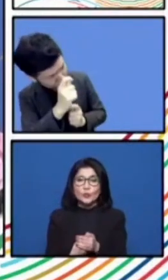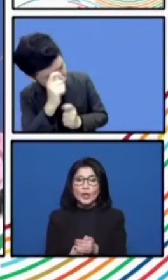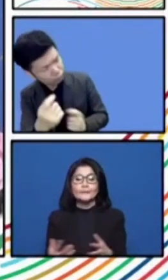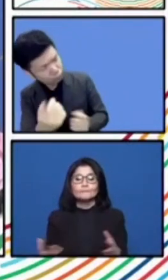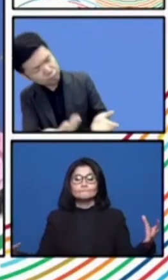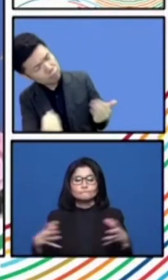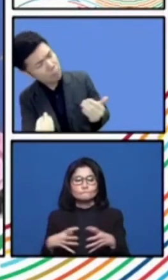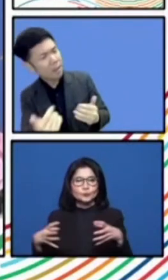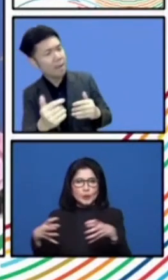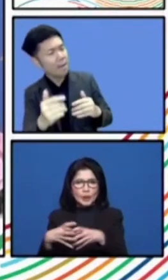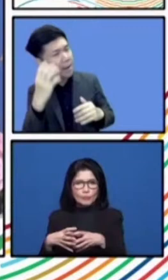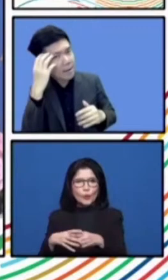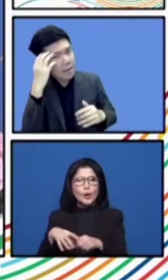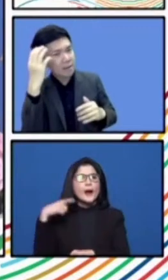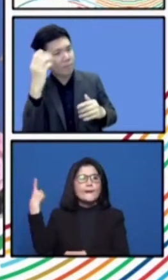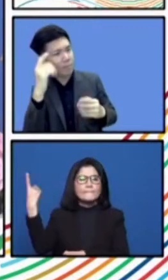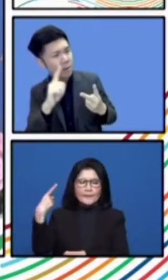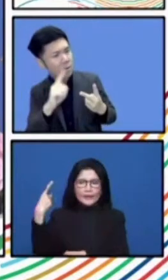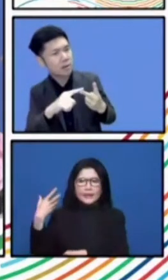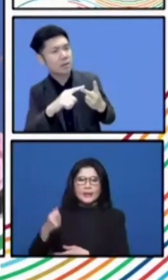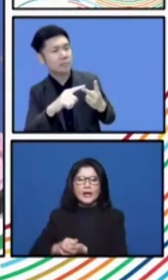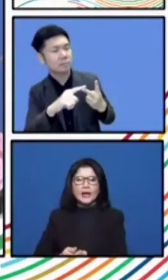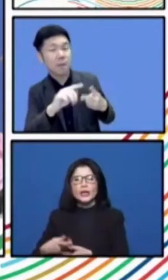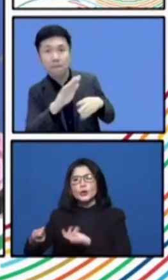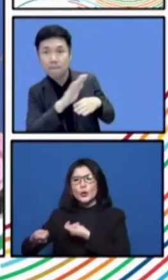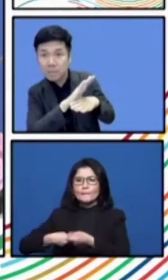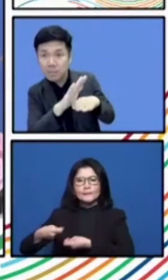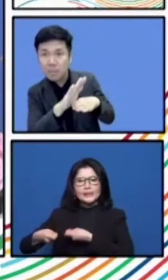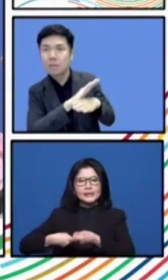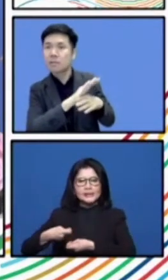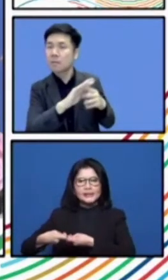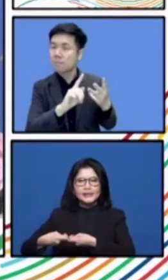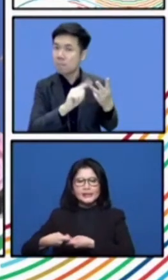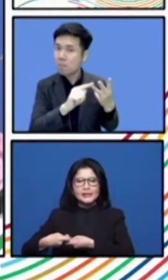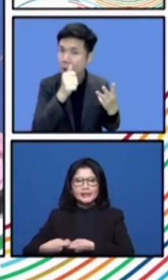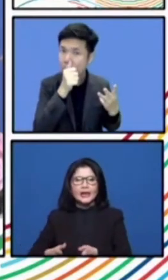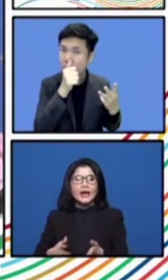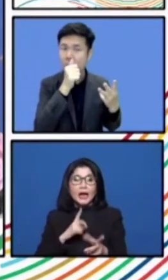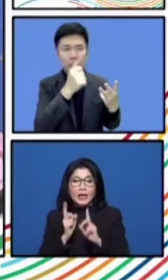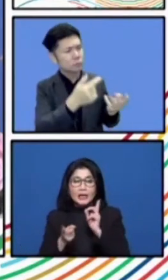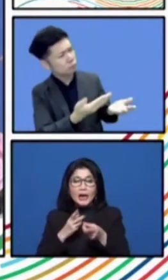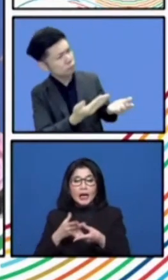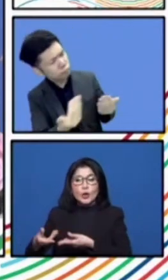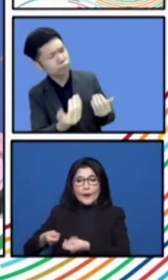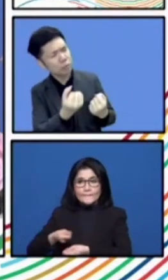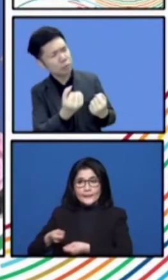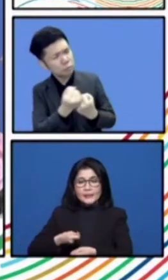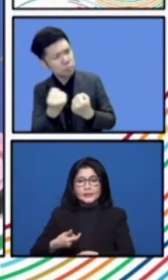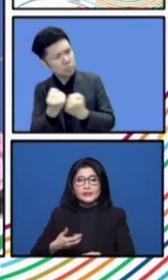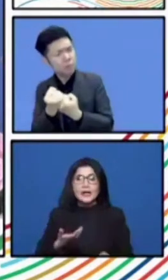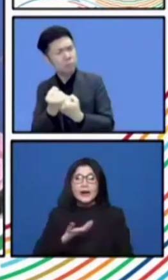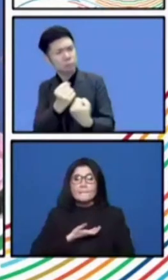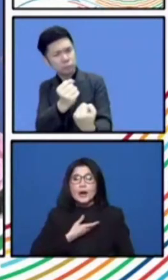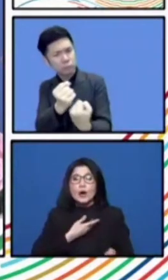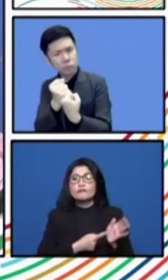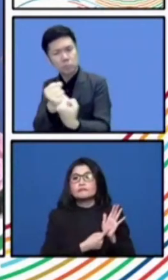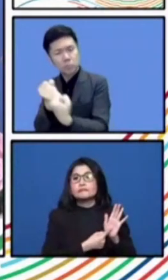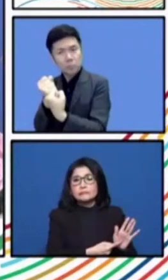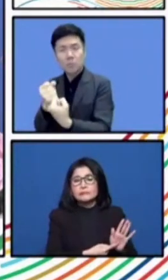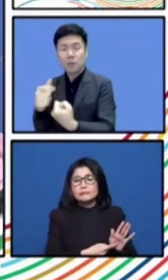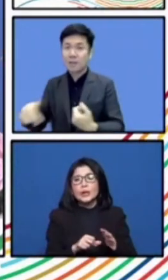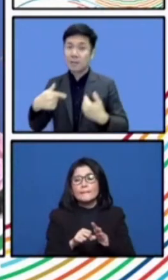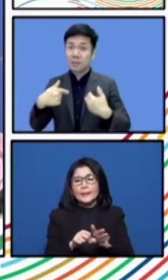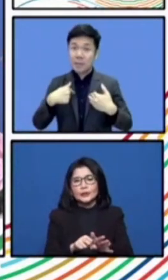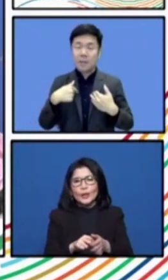business sectors would like to showcase their contribution and persons with disabilities feel